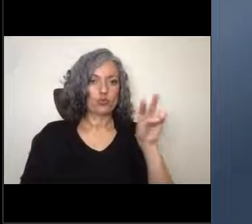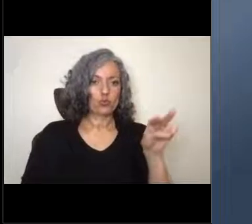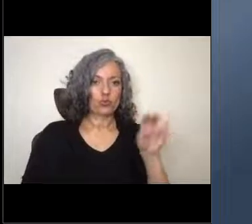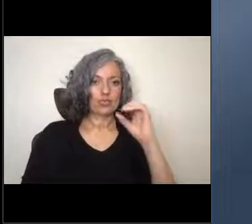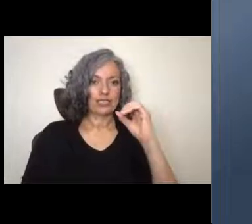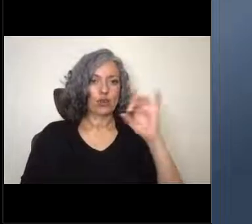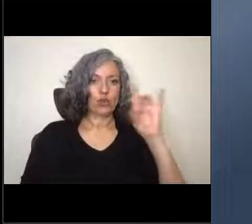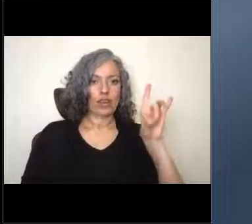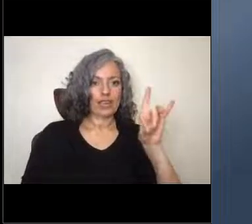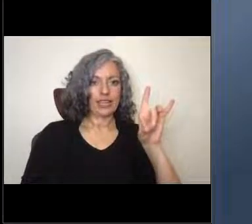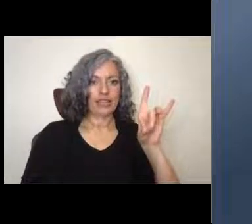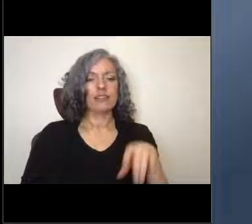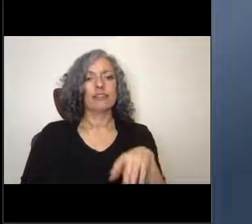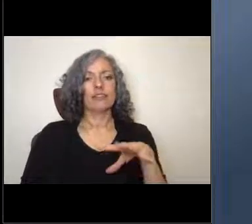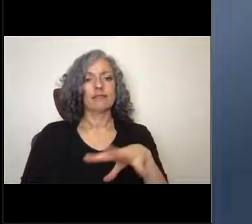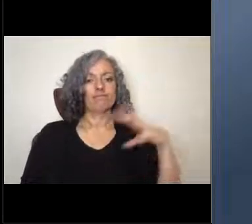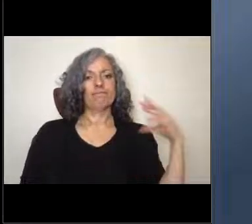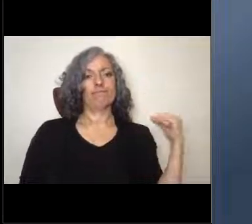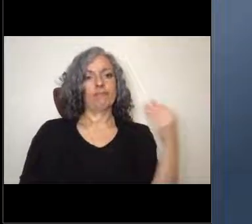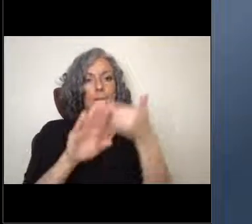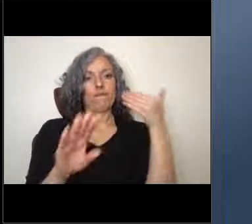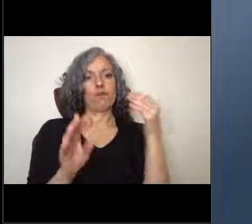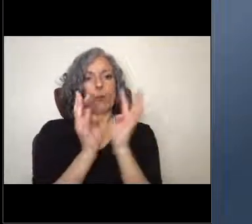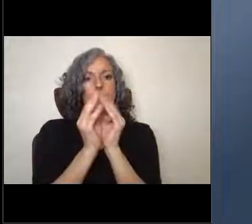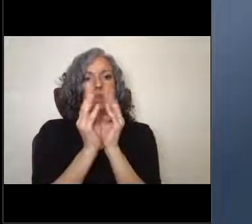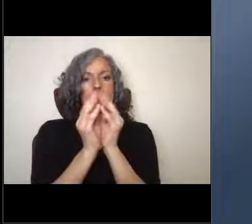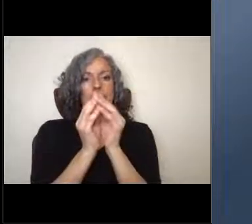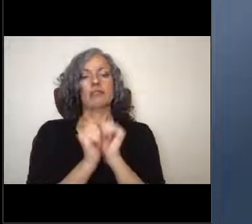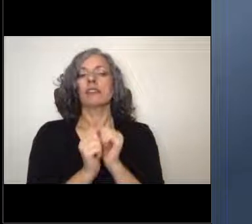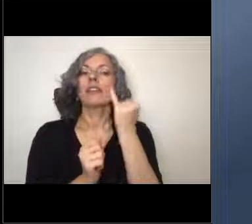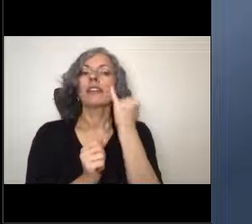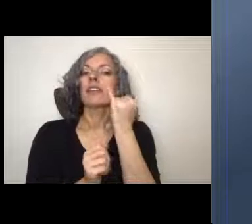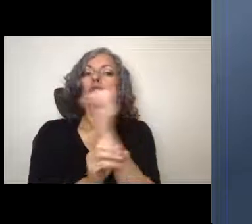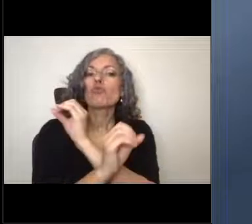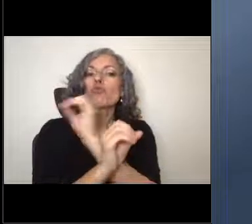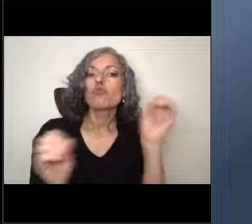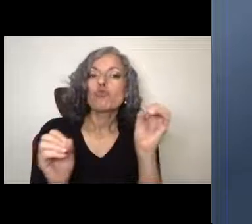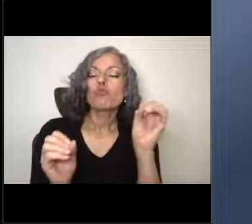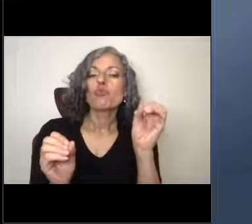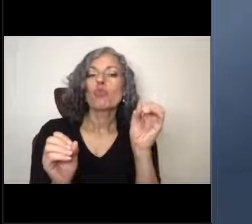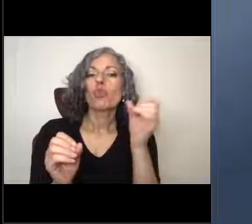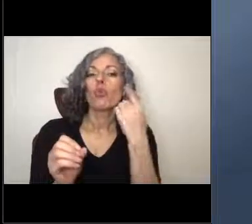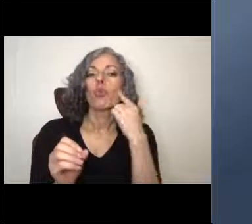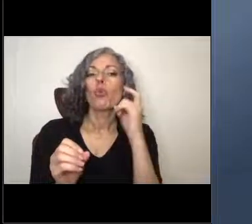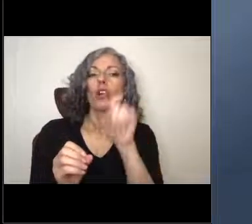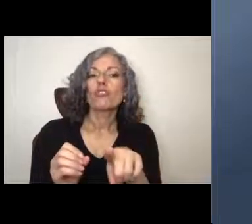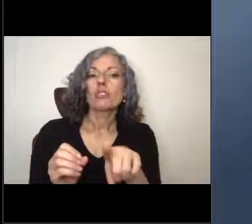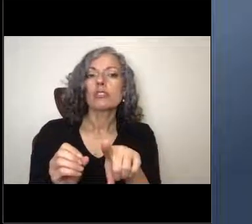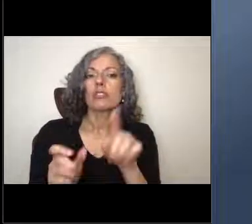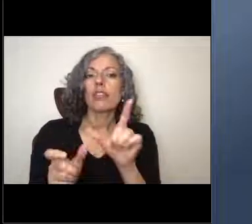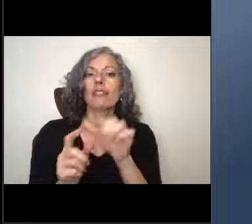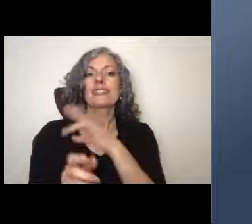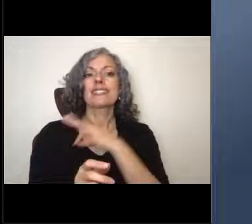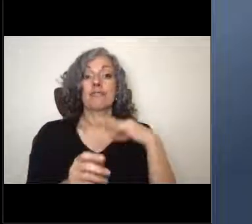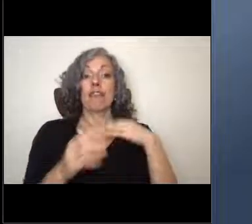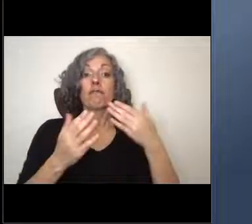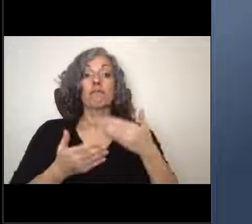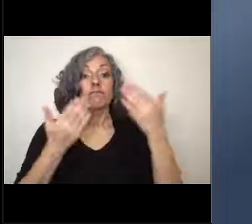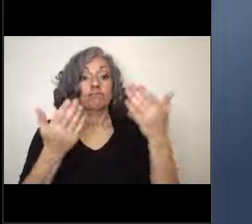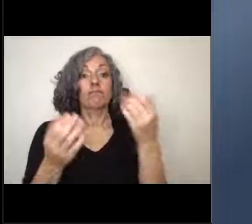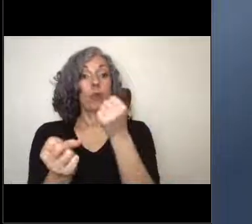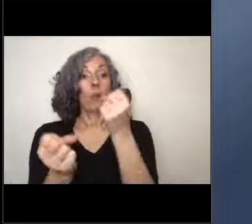C-22208 that was withdrawn prior to this meeting. If there are no questions on any consent calendar items, then staff recommends approval of